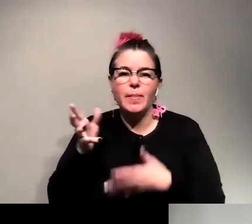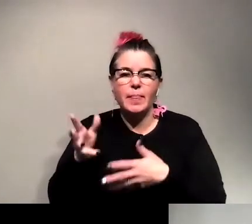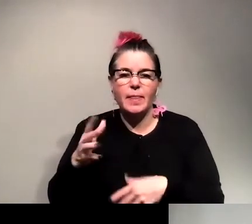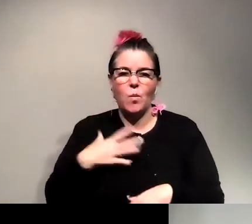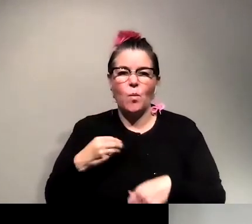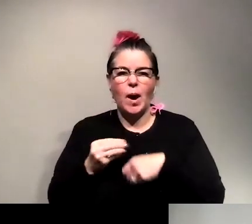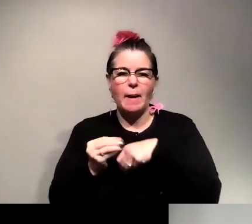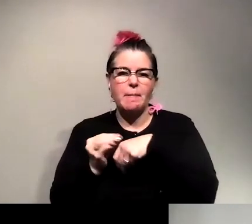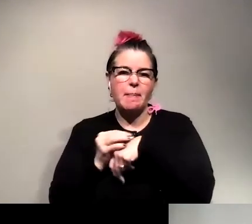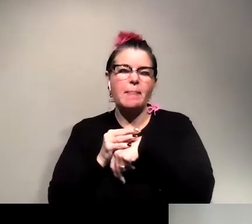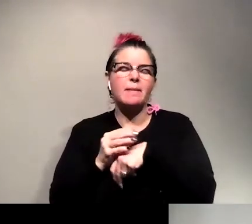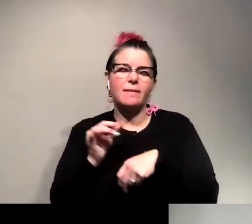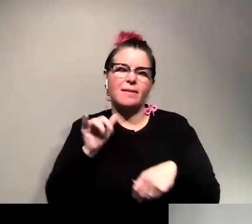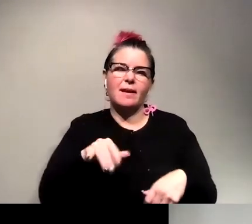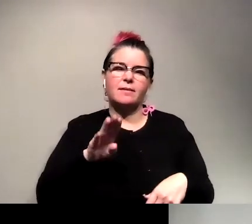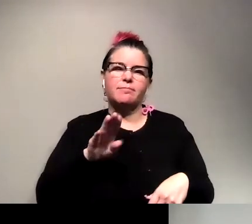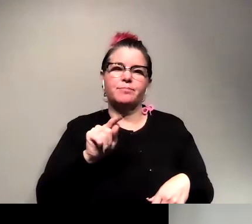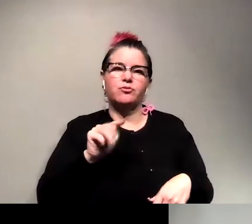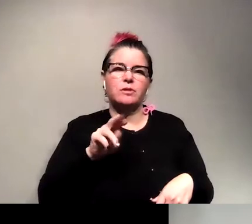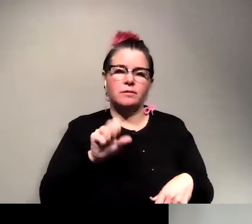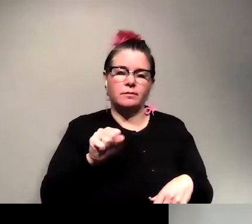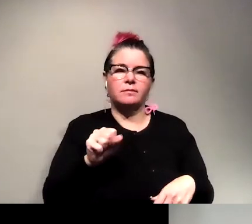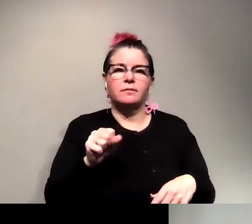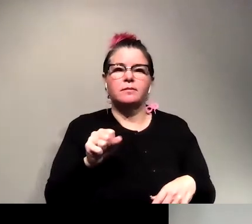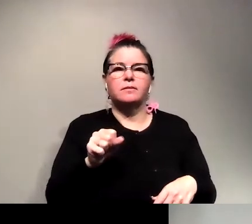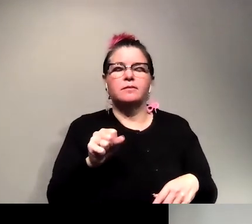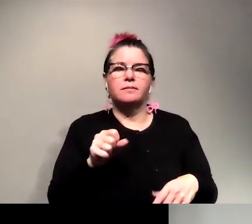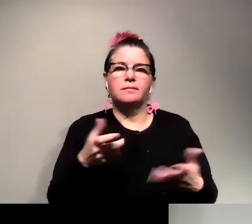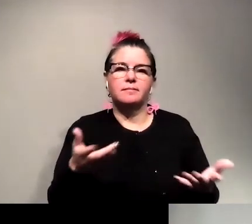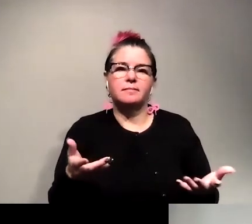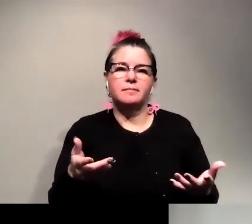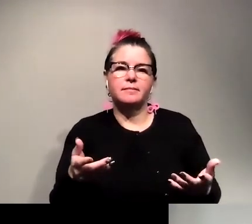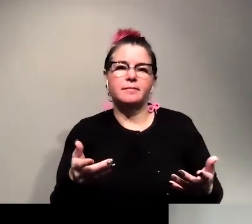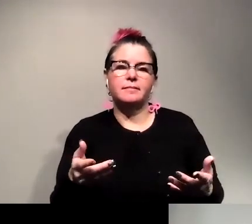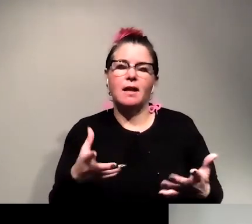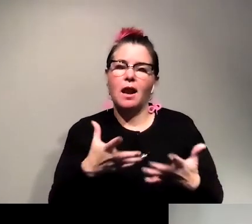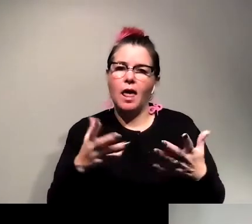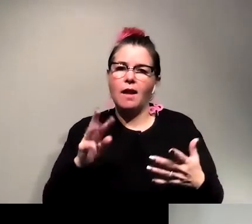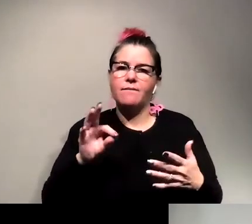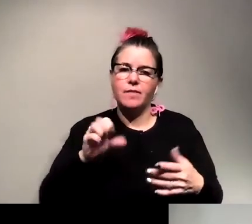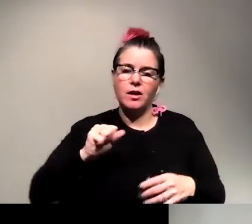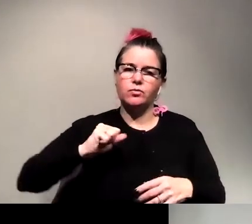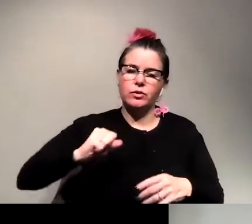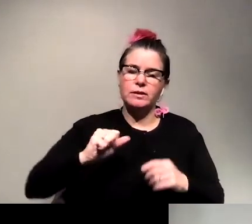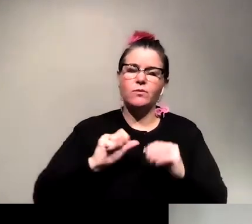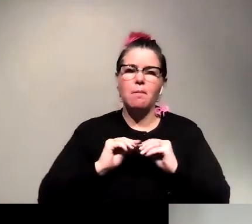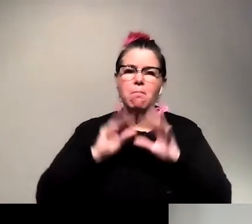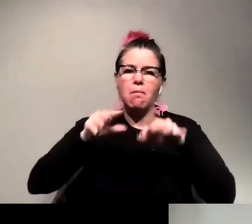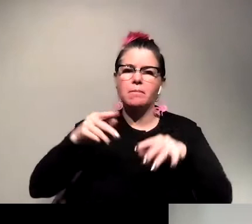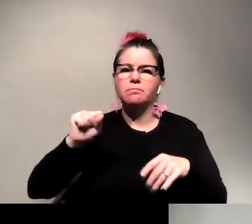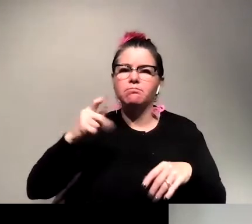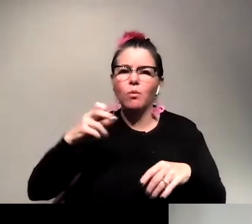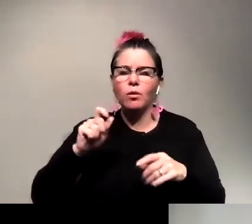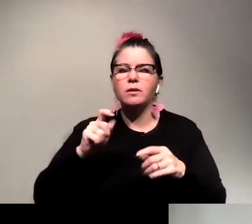stuff. And botrytis experiences a lot of fungicide resistance because they're producing tons of spores, and so there's lots of genetic